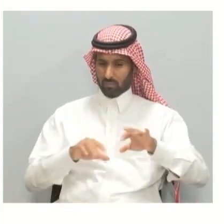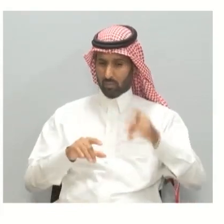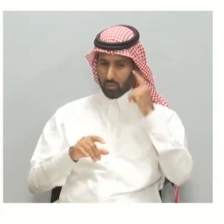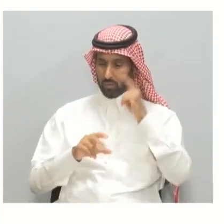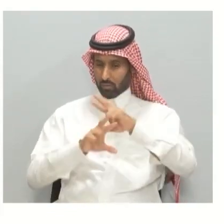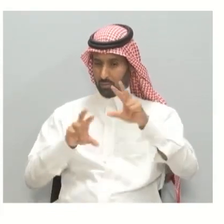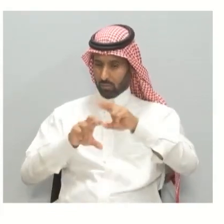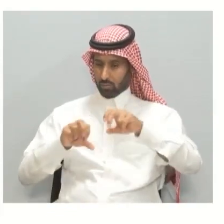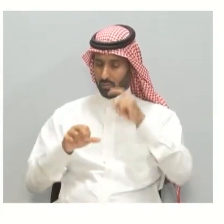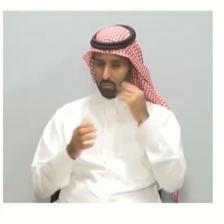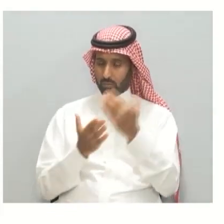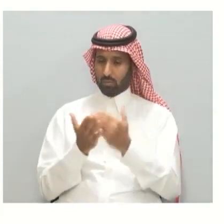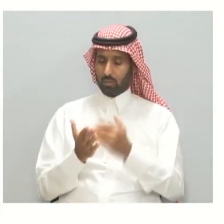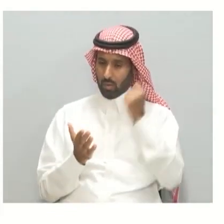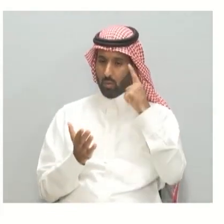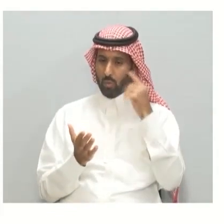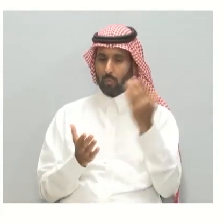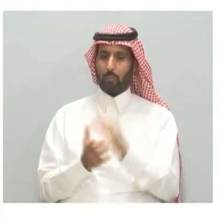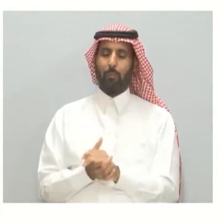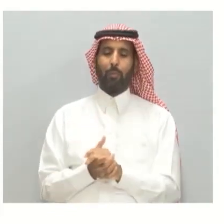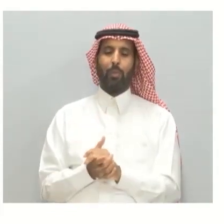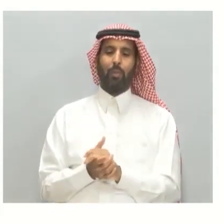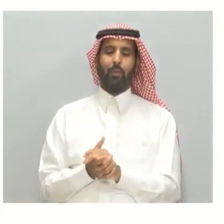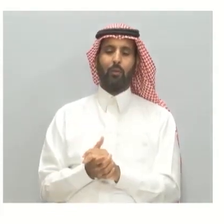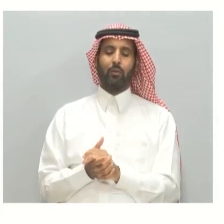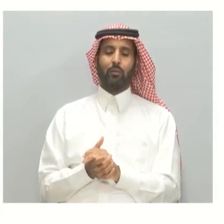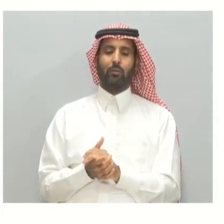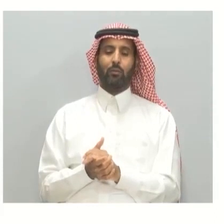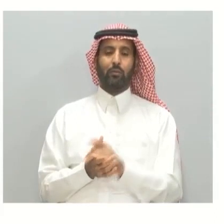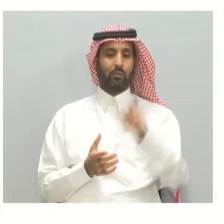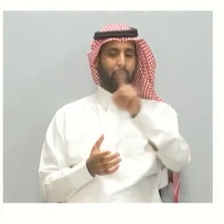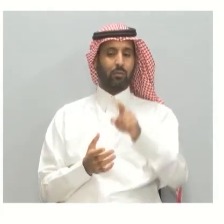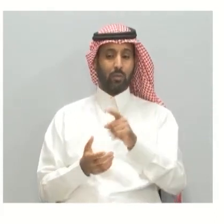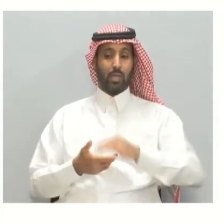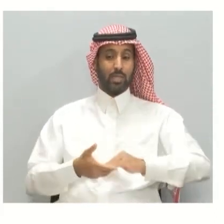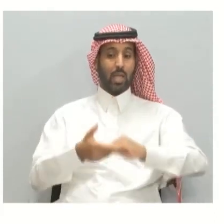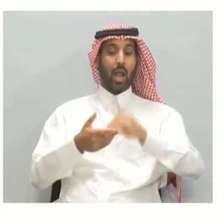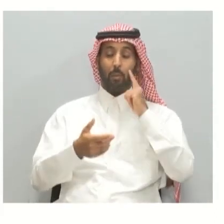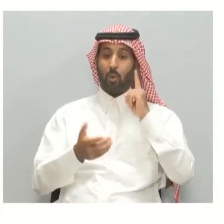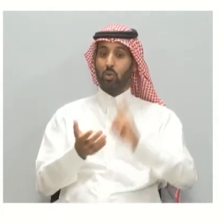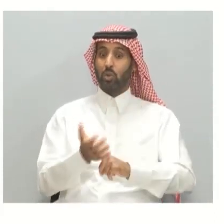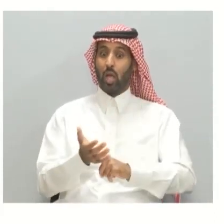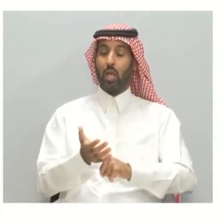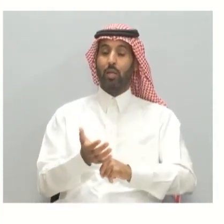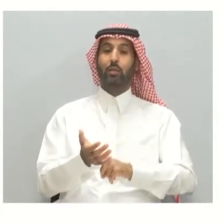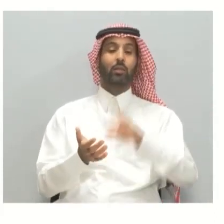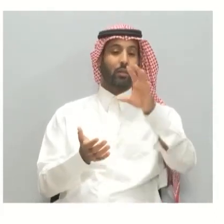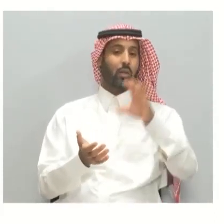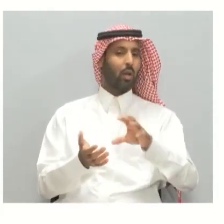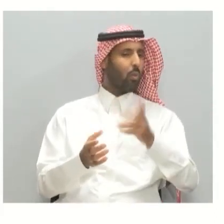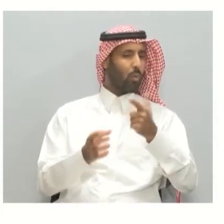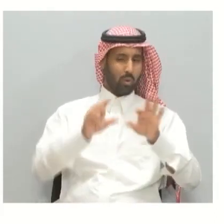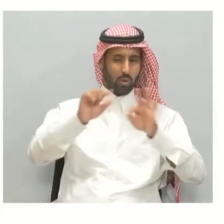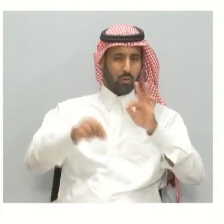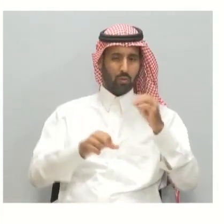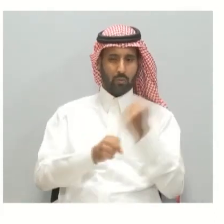to prepare you to writing the essay. Questions to help you decide. So these are some questions to help